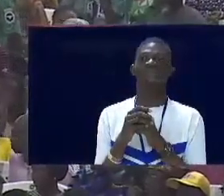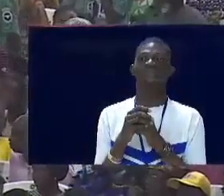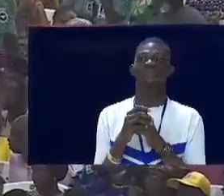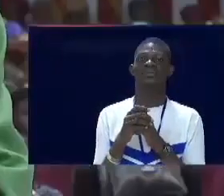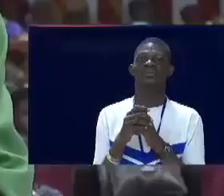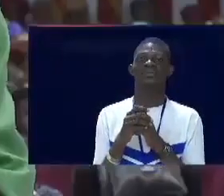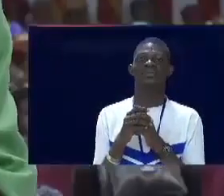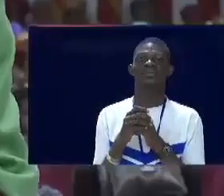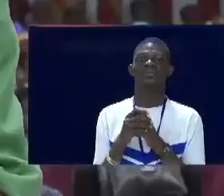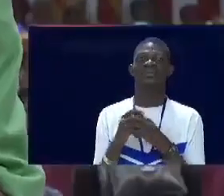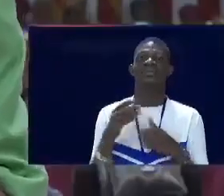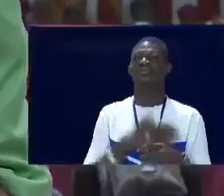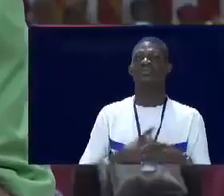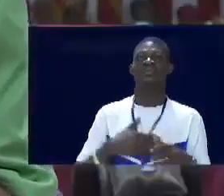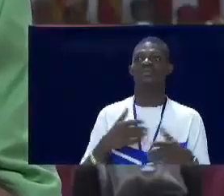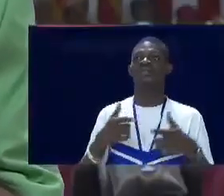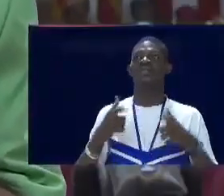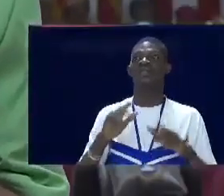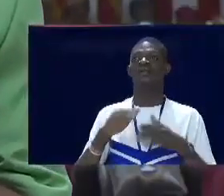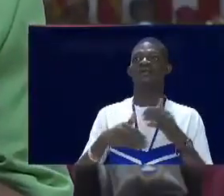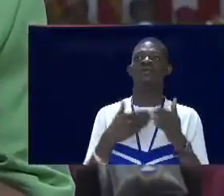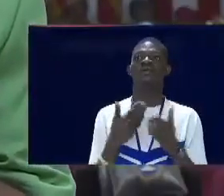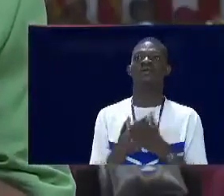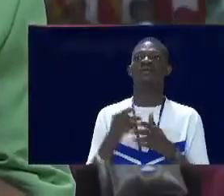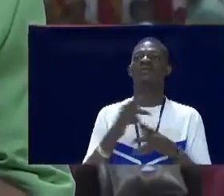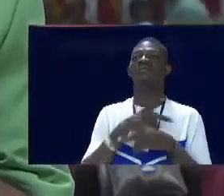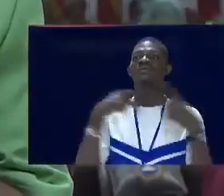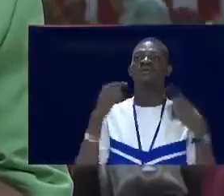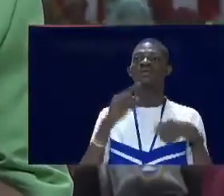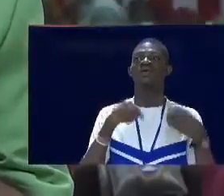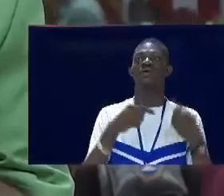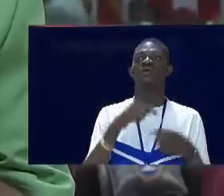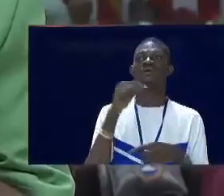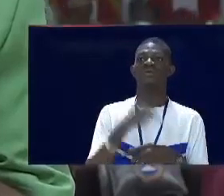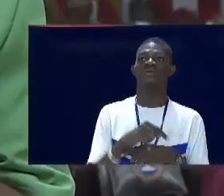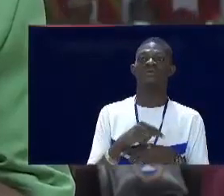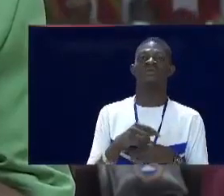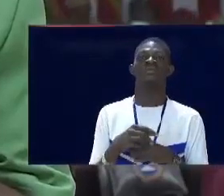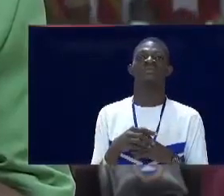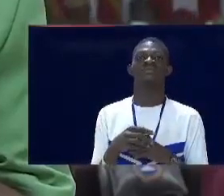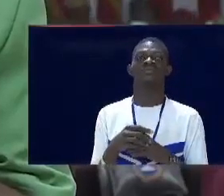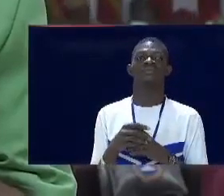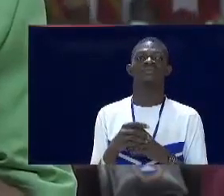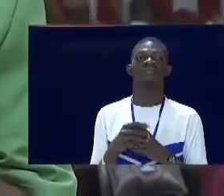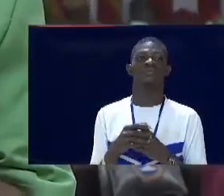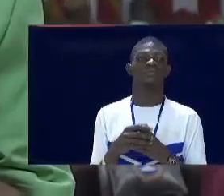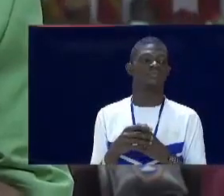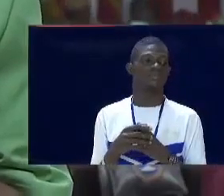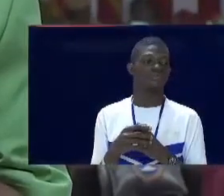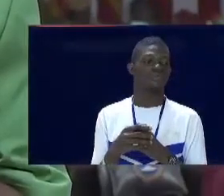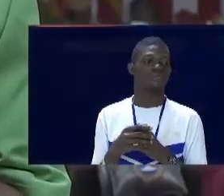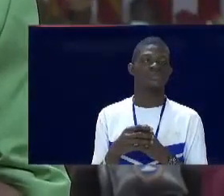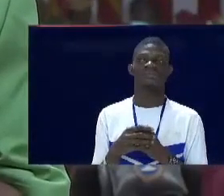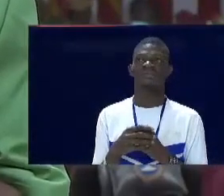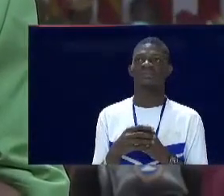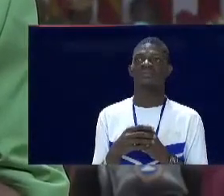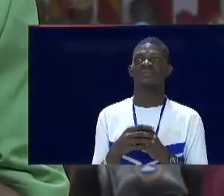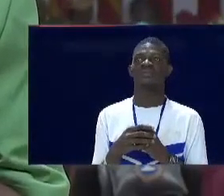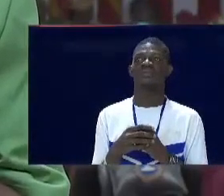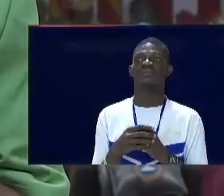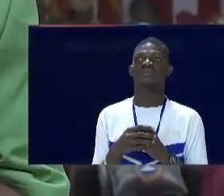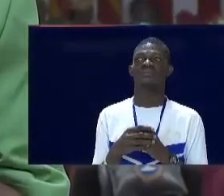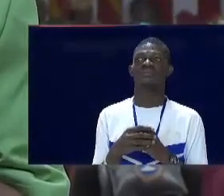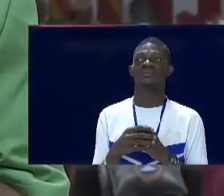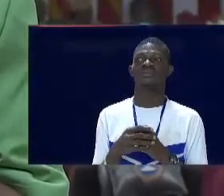Please let all pastors go there. Let's go. Go there with bread and wine.